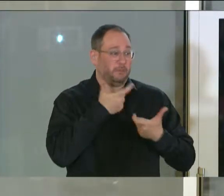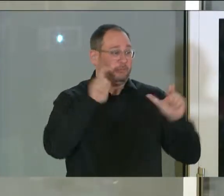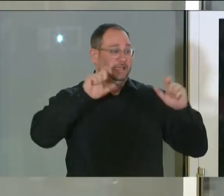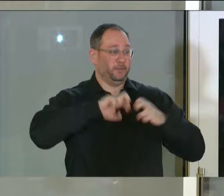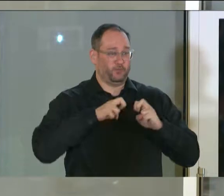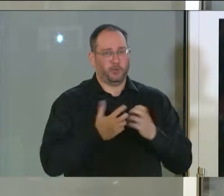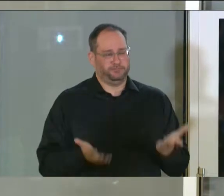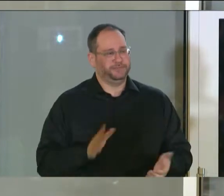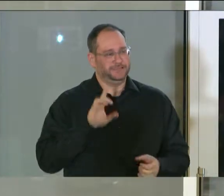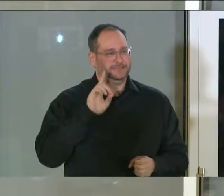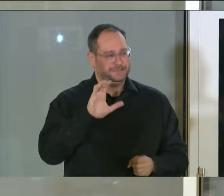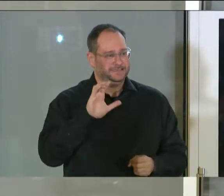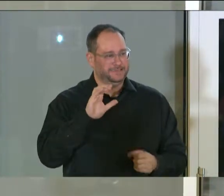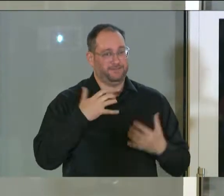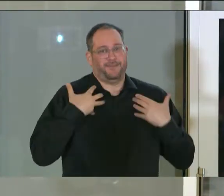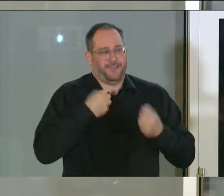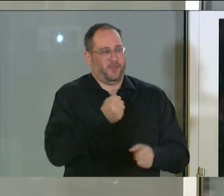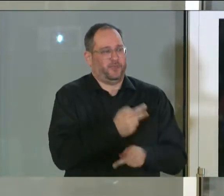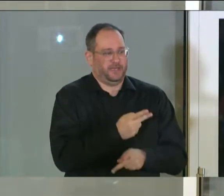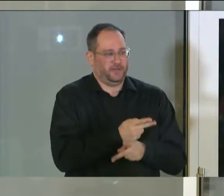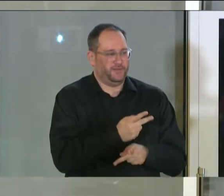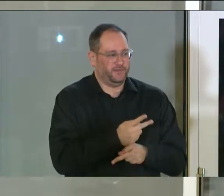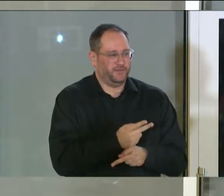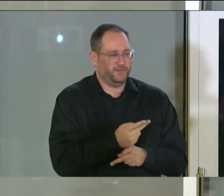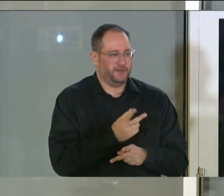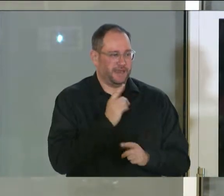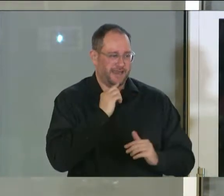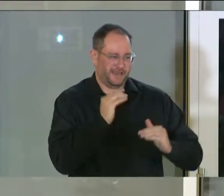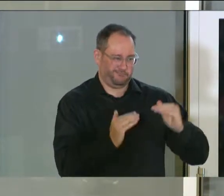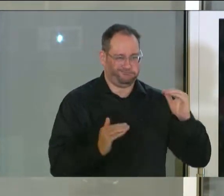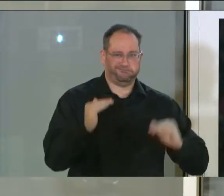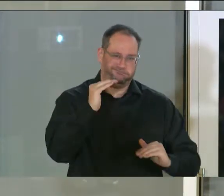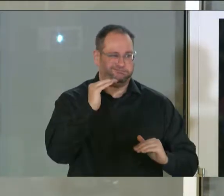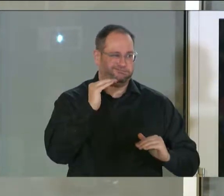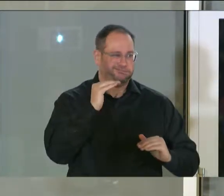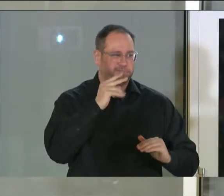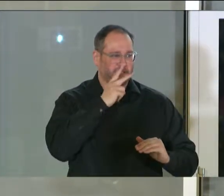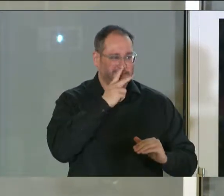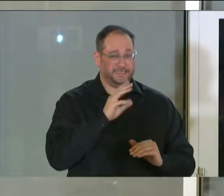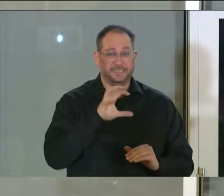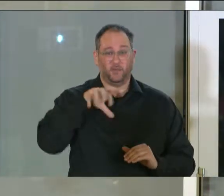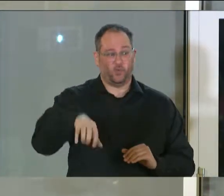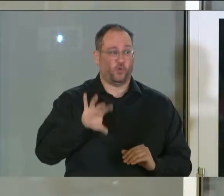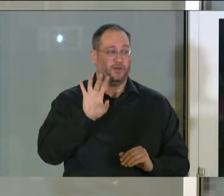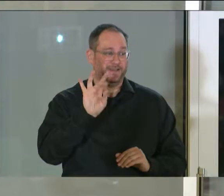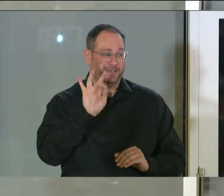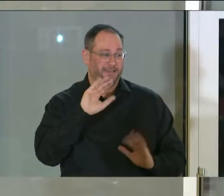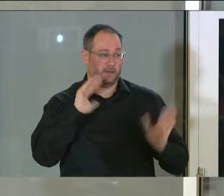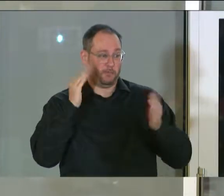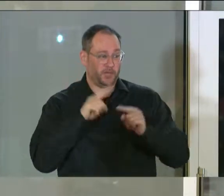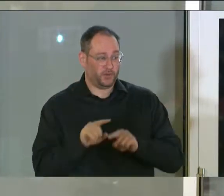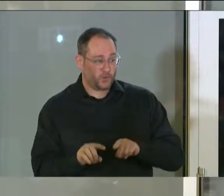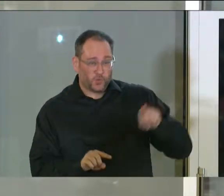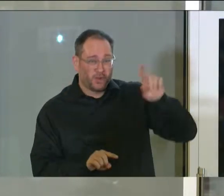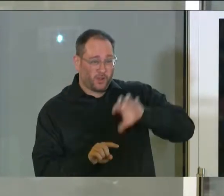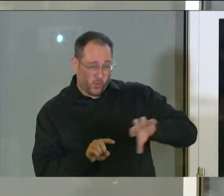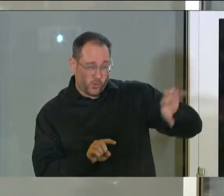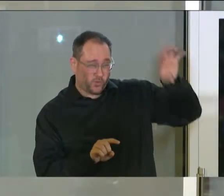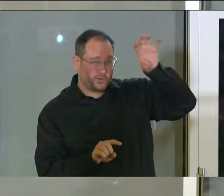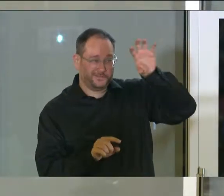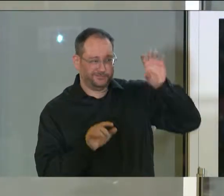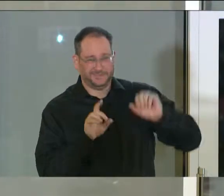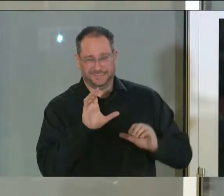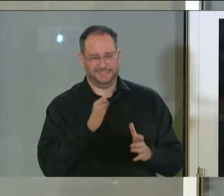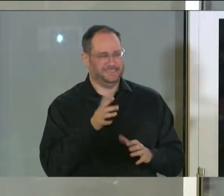care inequalities that you will see, especially when you look at Ward 8 compared to the rest of the city. These are